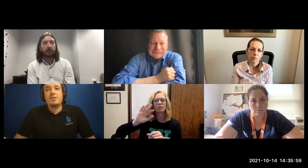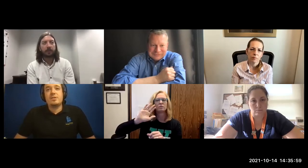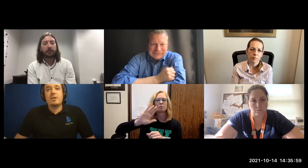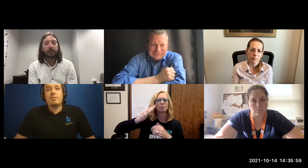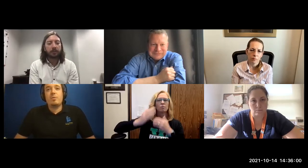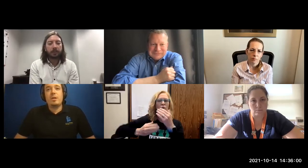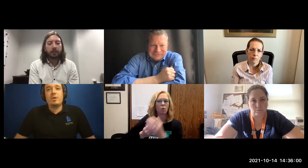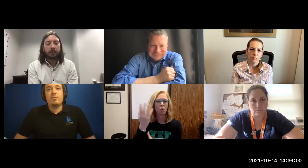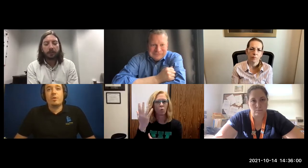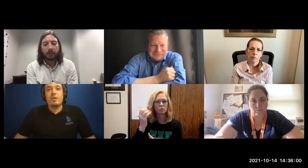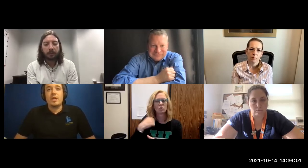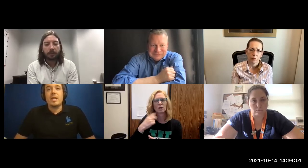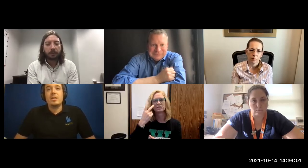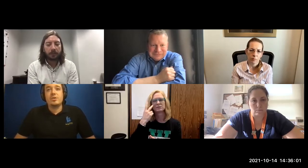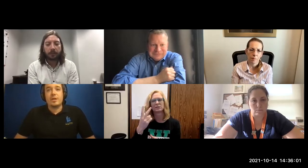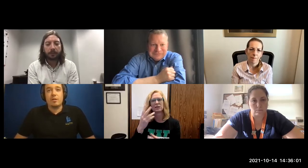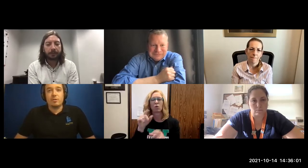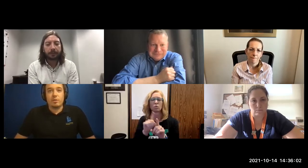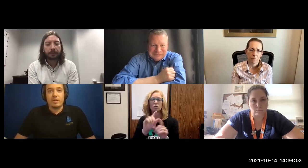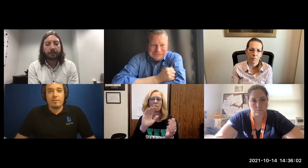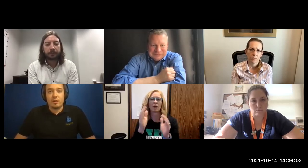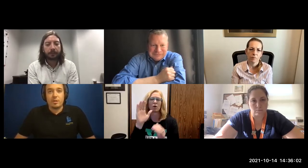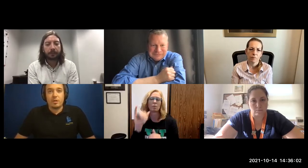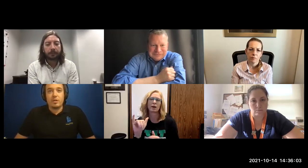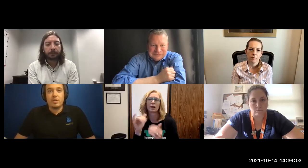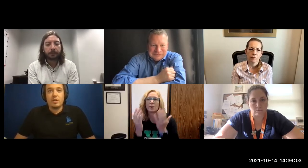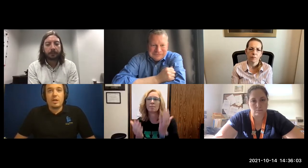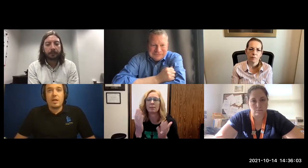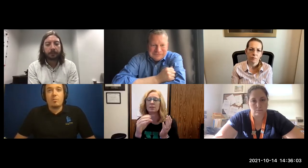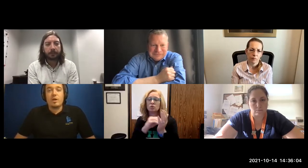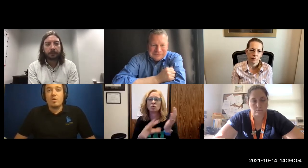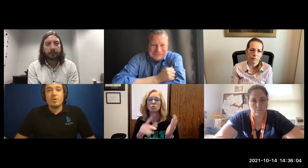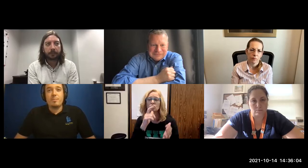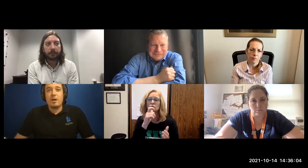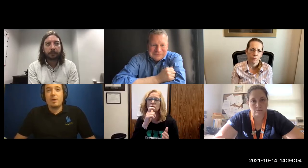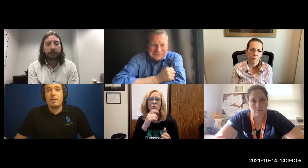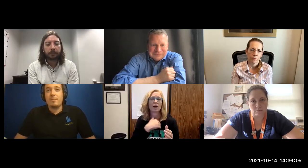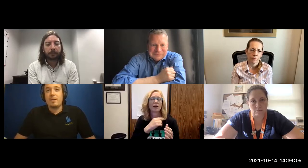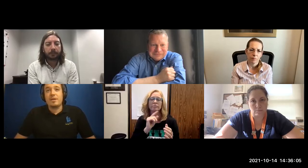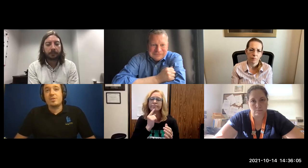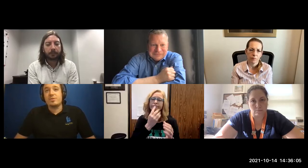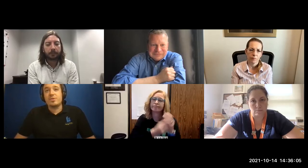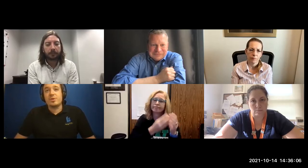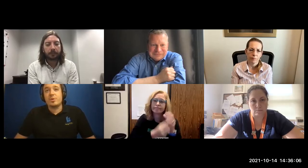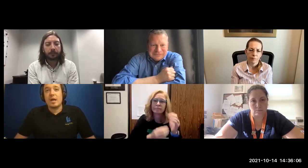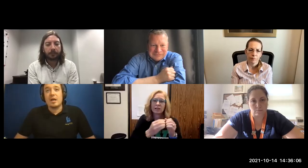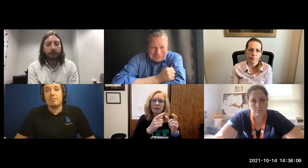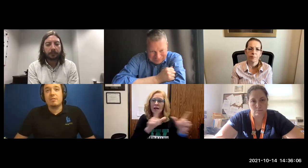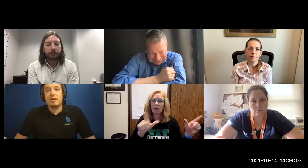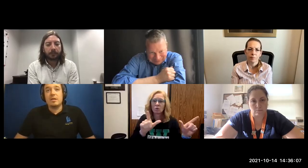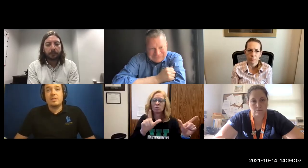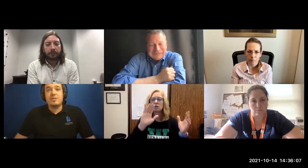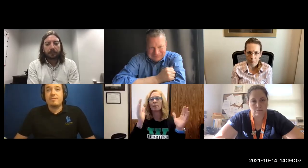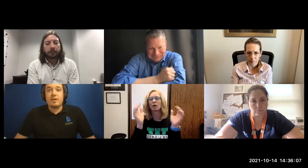And this really brings forward the history of growth and development. And we can also compare by maybe students who